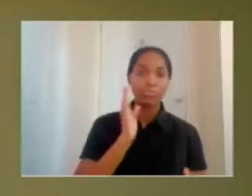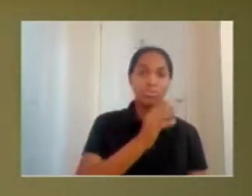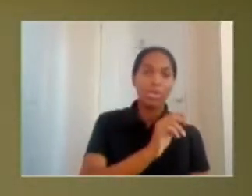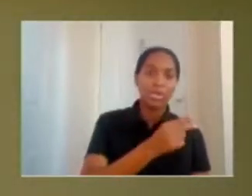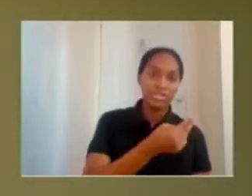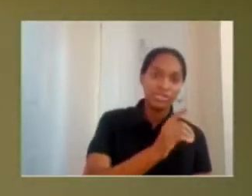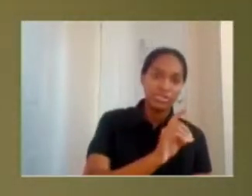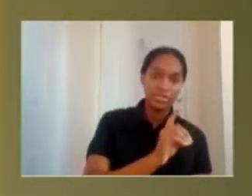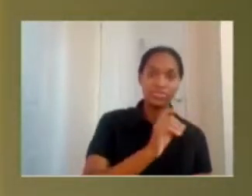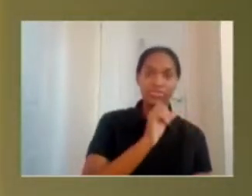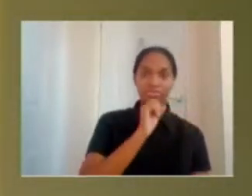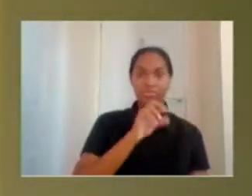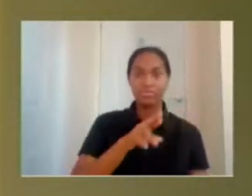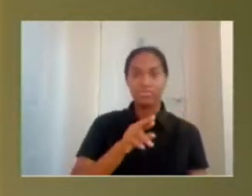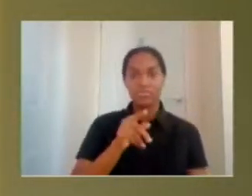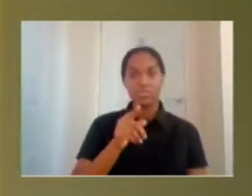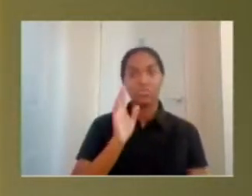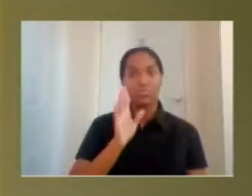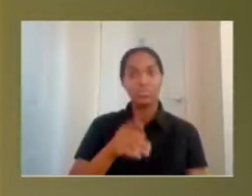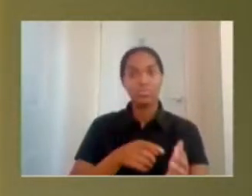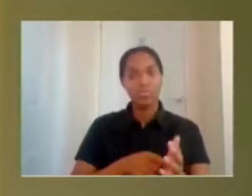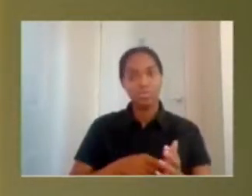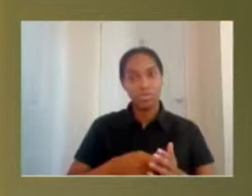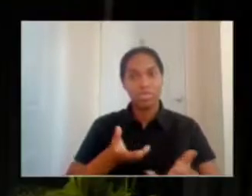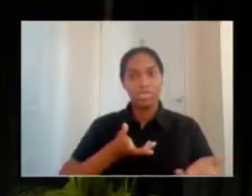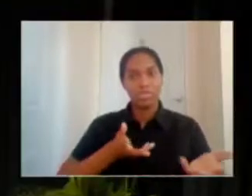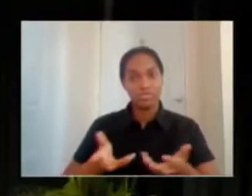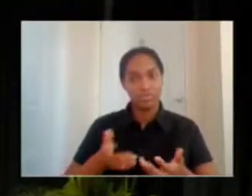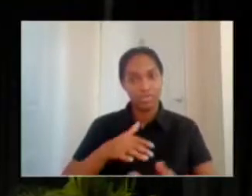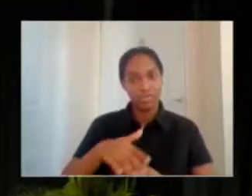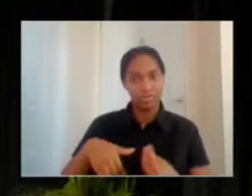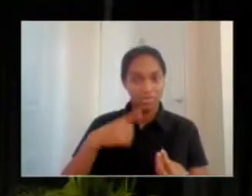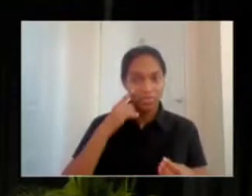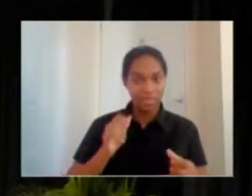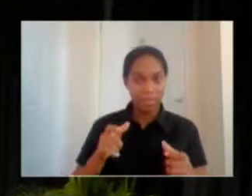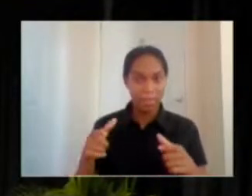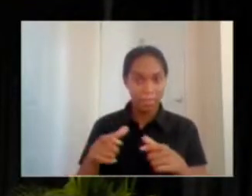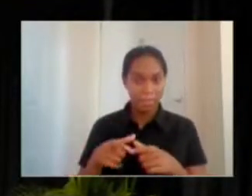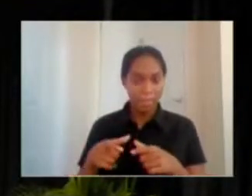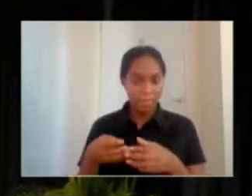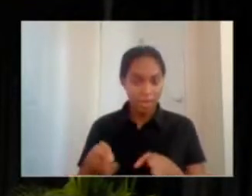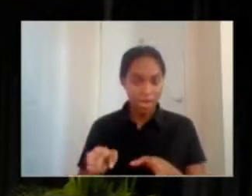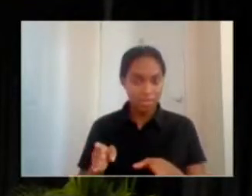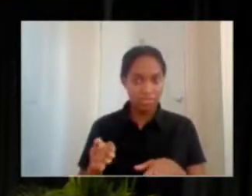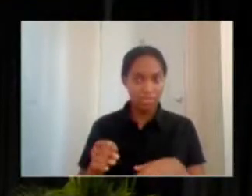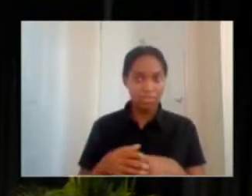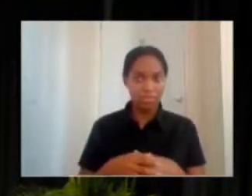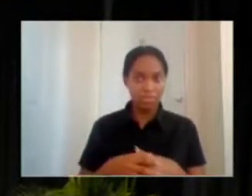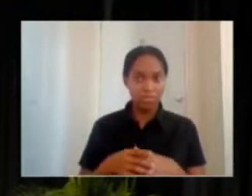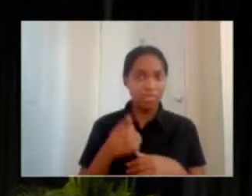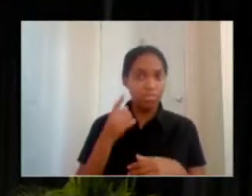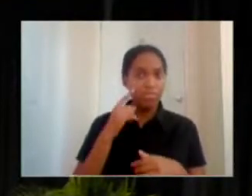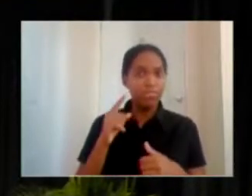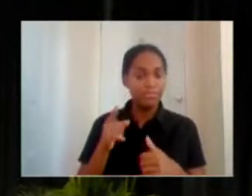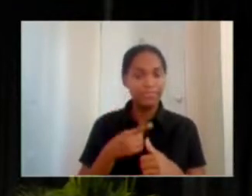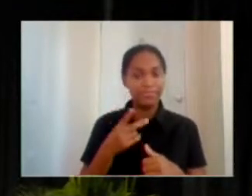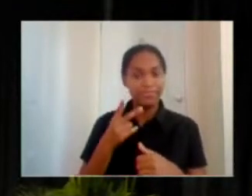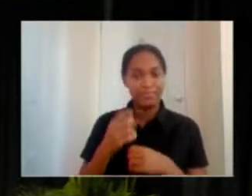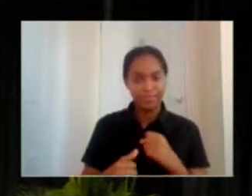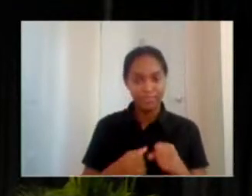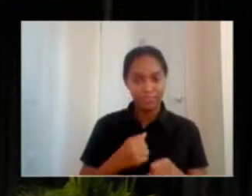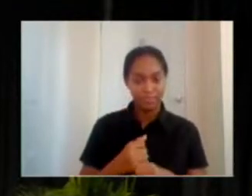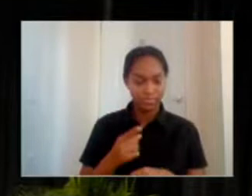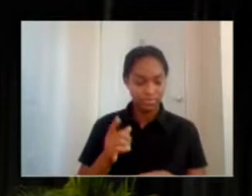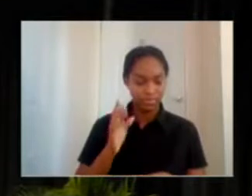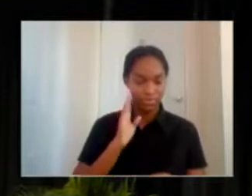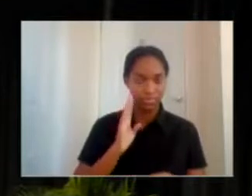you going to require the interactive environment in that box? Or can you do without it for the first few years? Are you going to